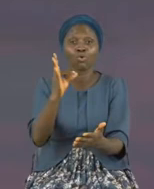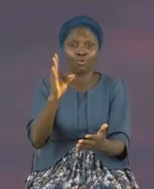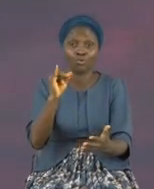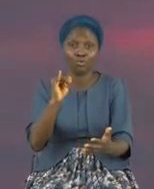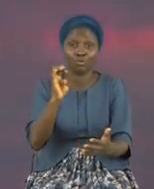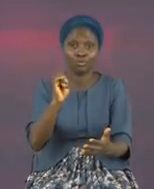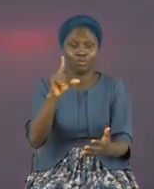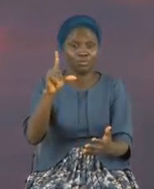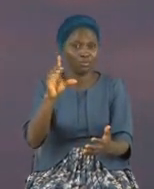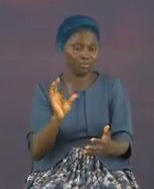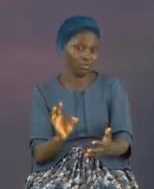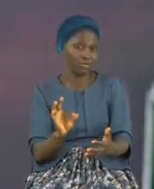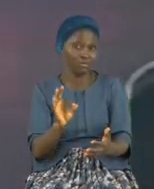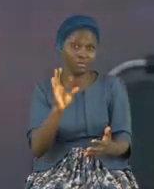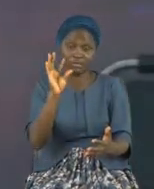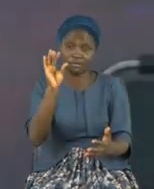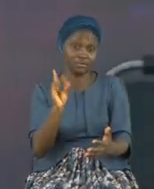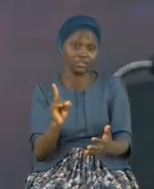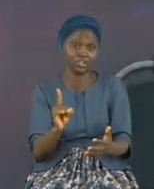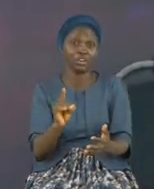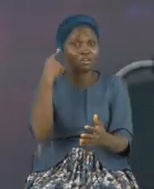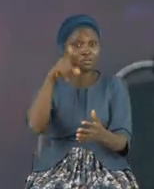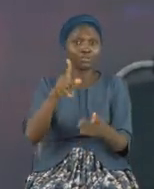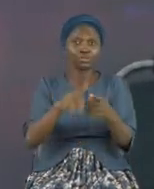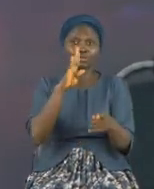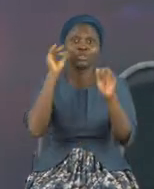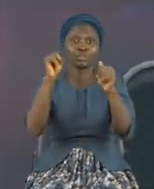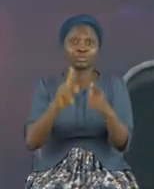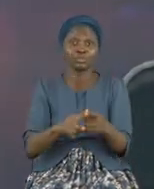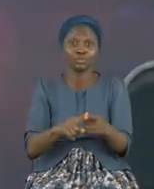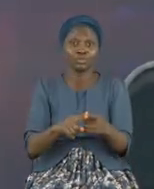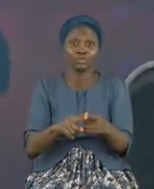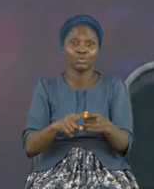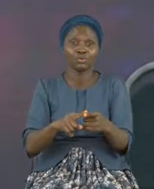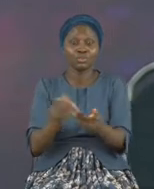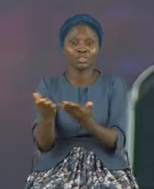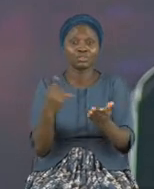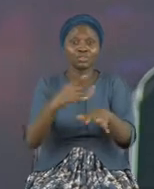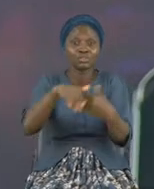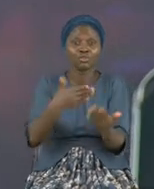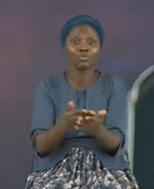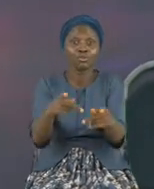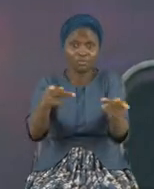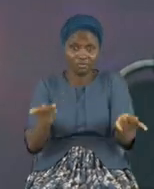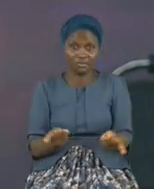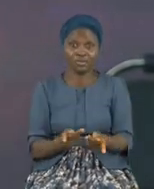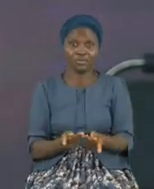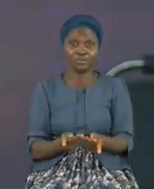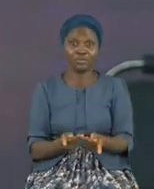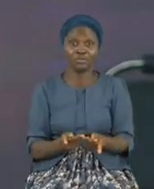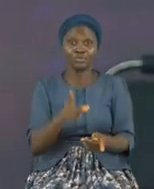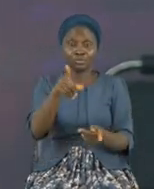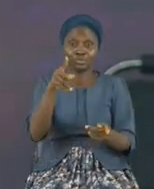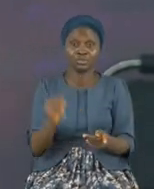service the whole field, you need the same capacity. And that's why Jesus